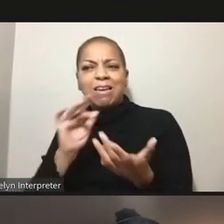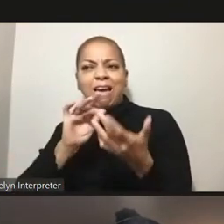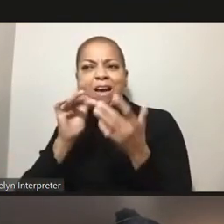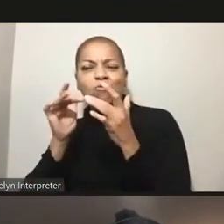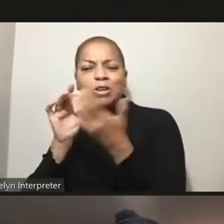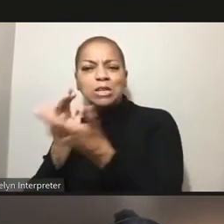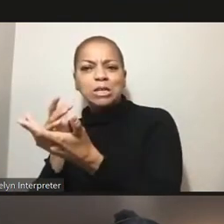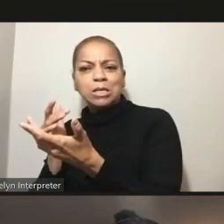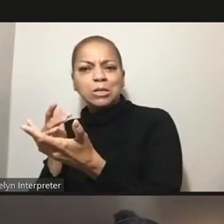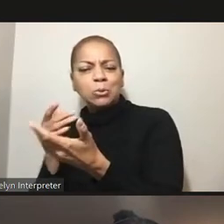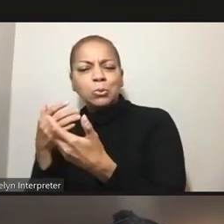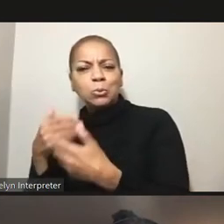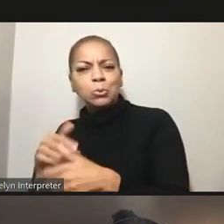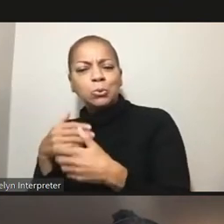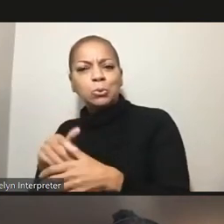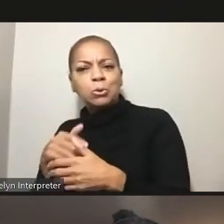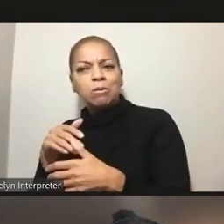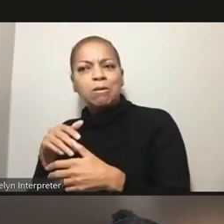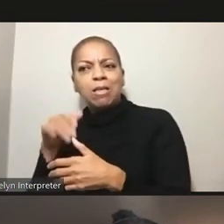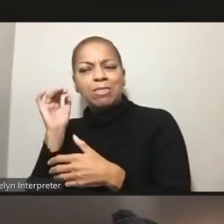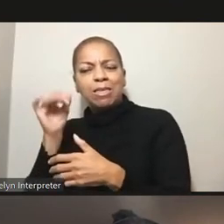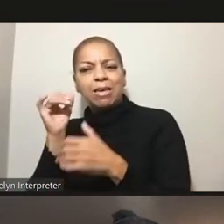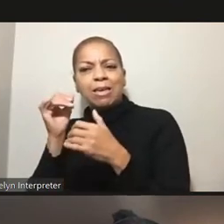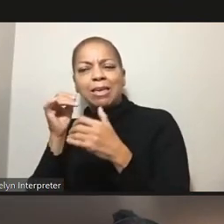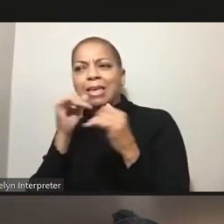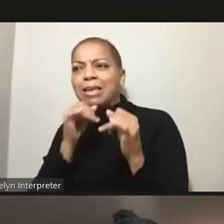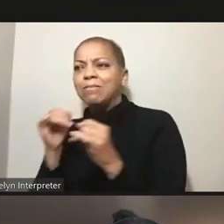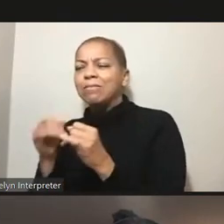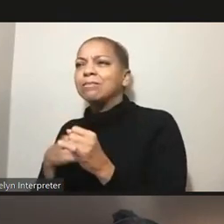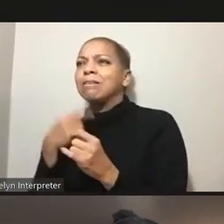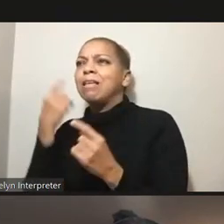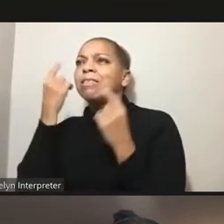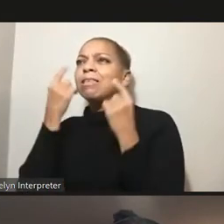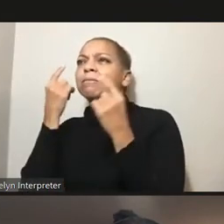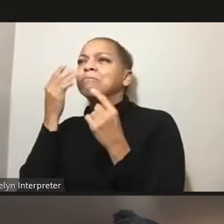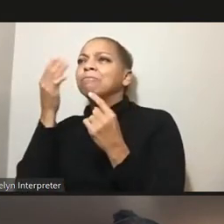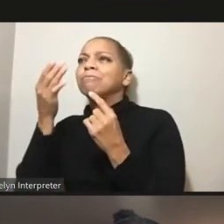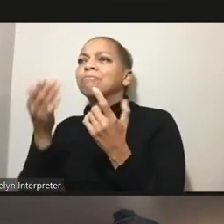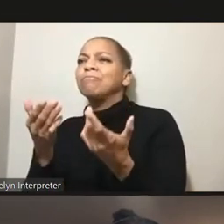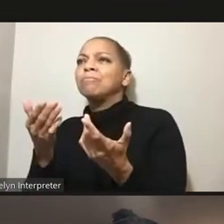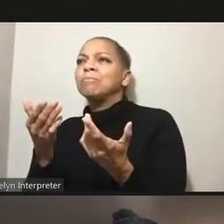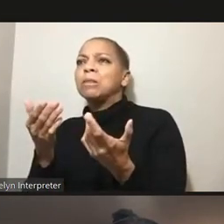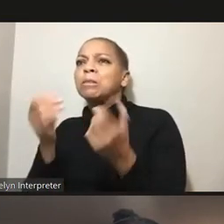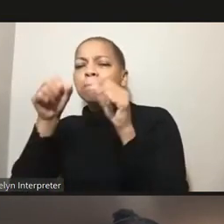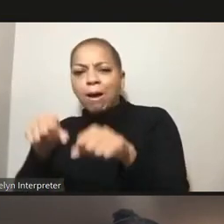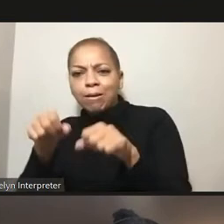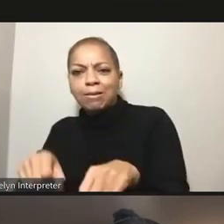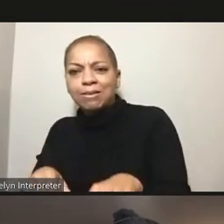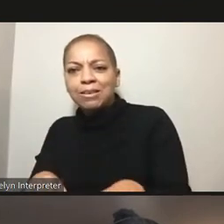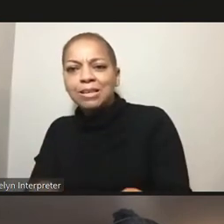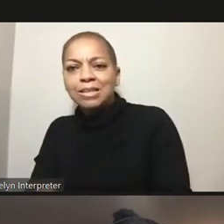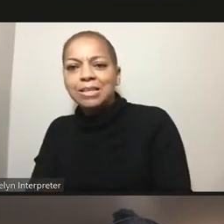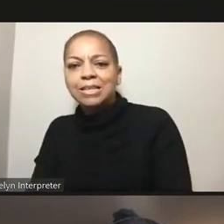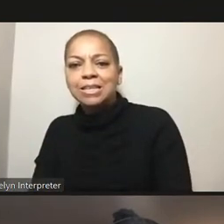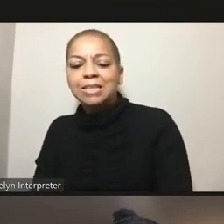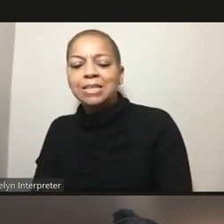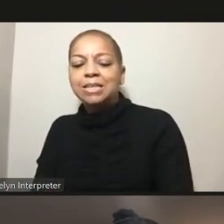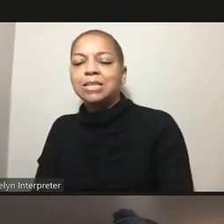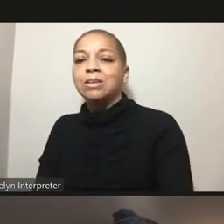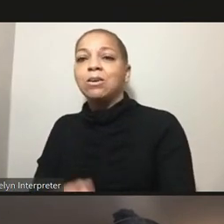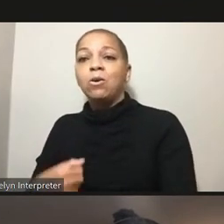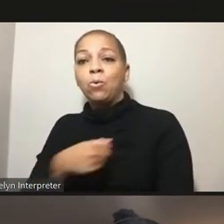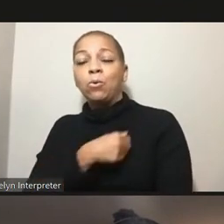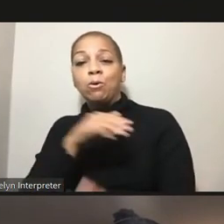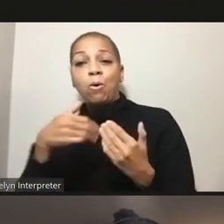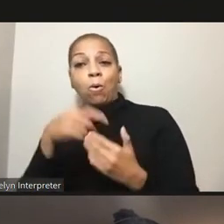for that individual to think about what is possible. And we all